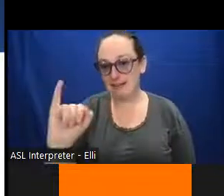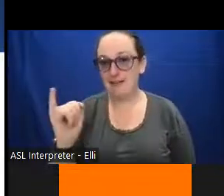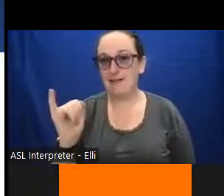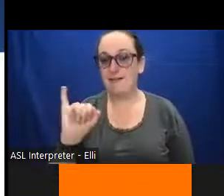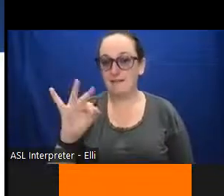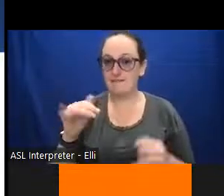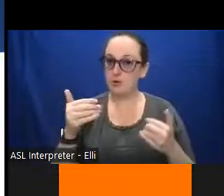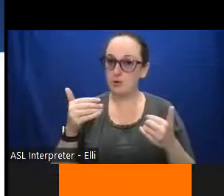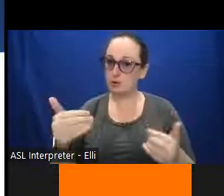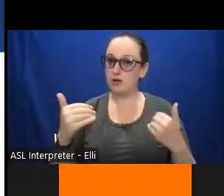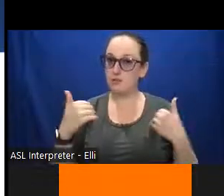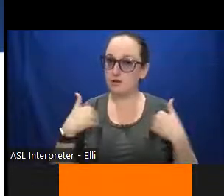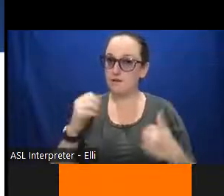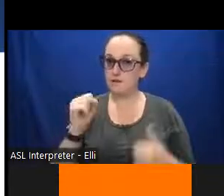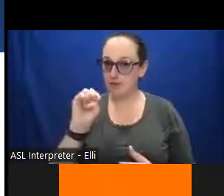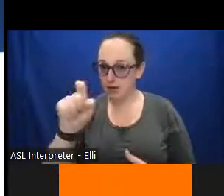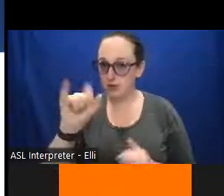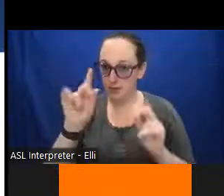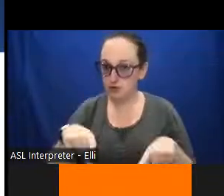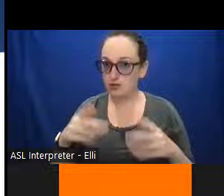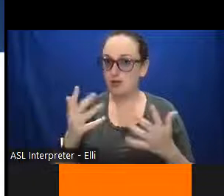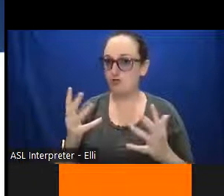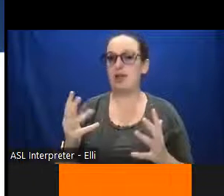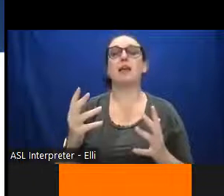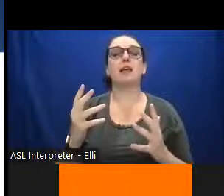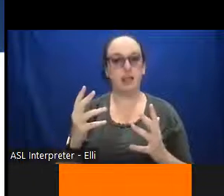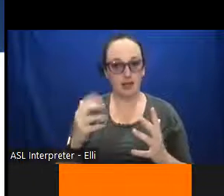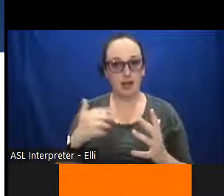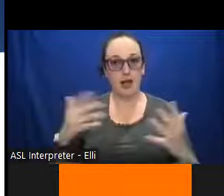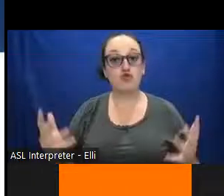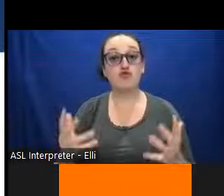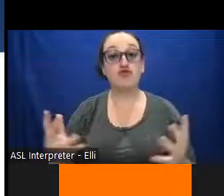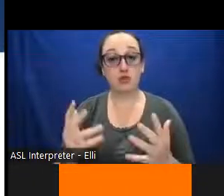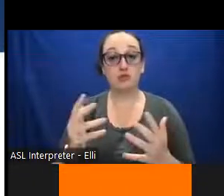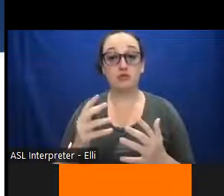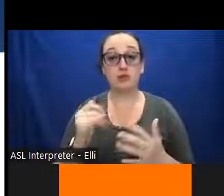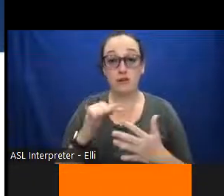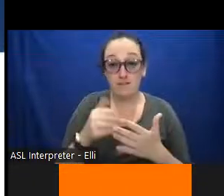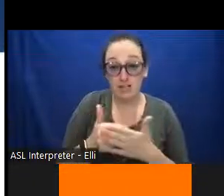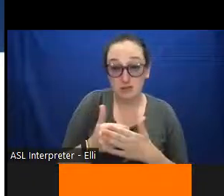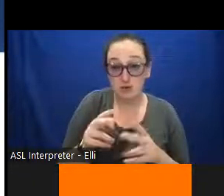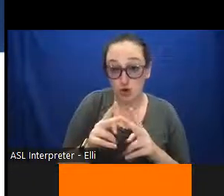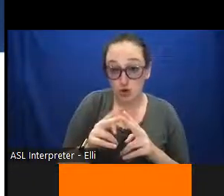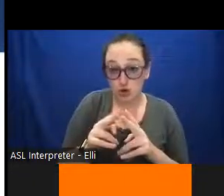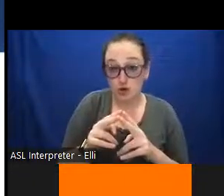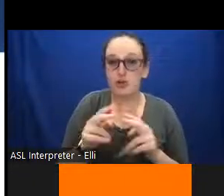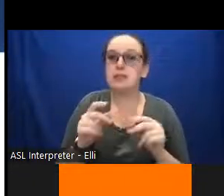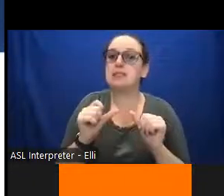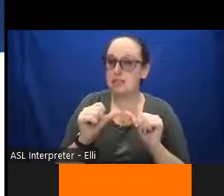I would still encourage those people, you know, who report that